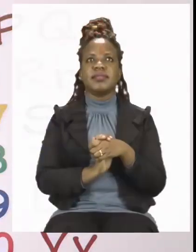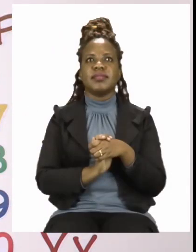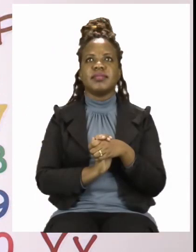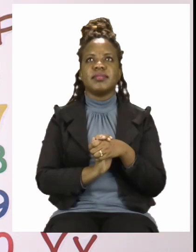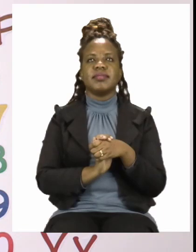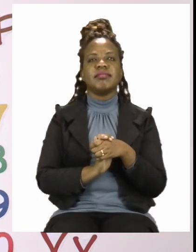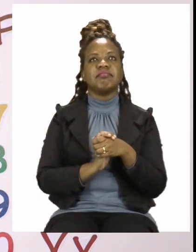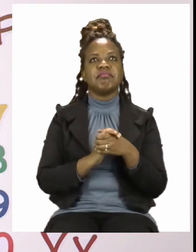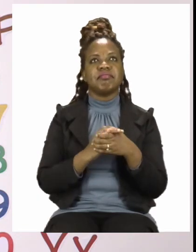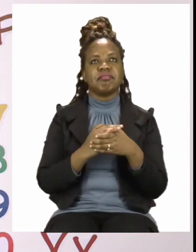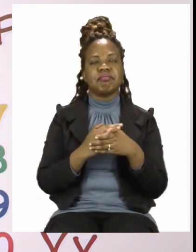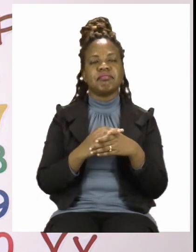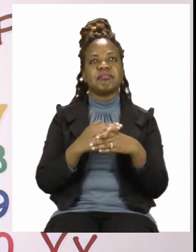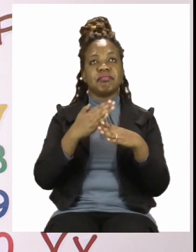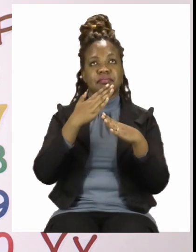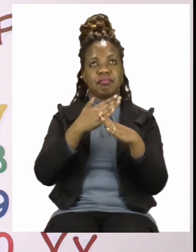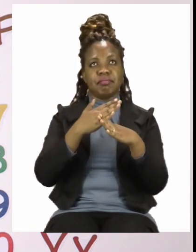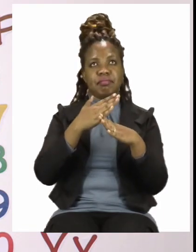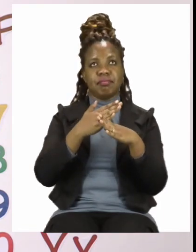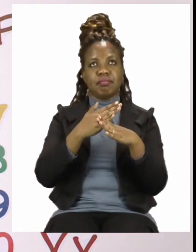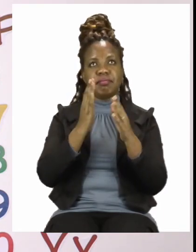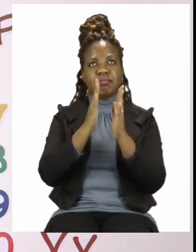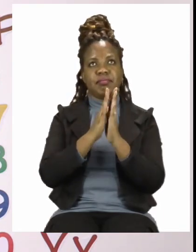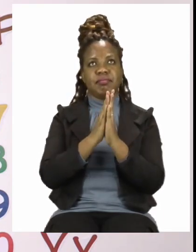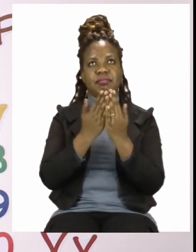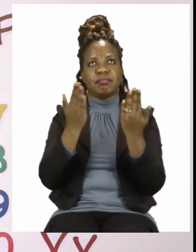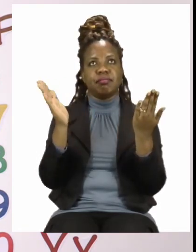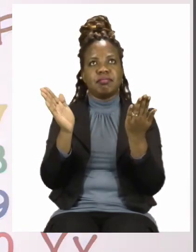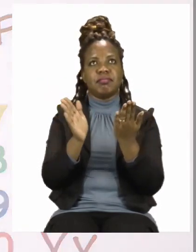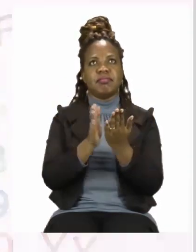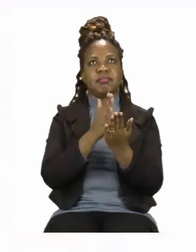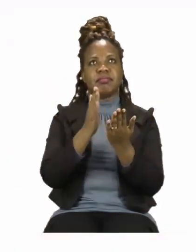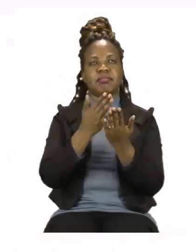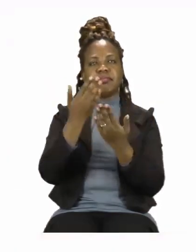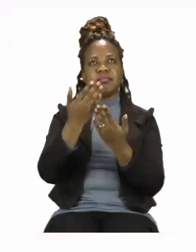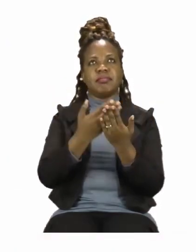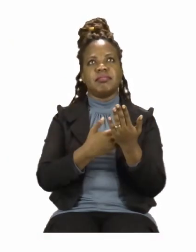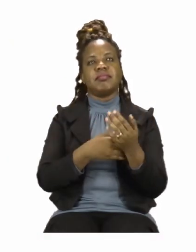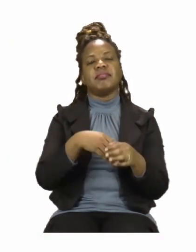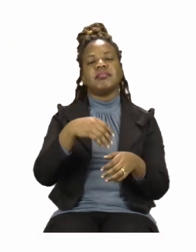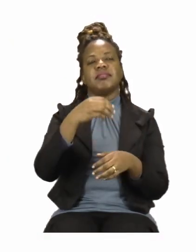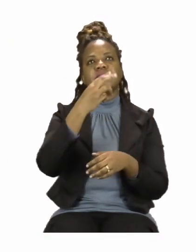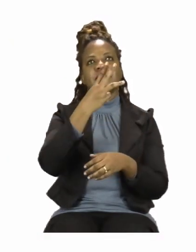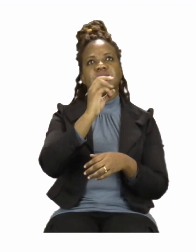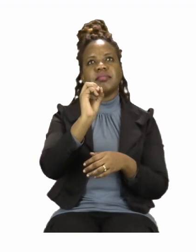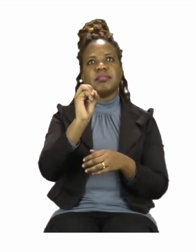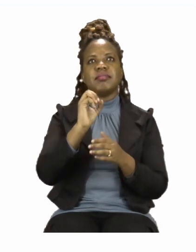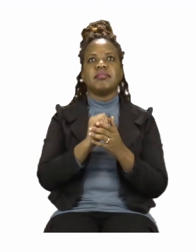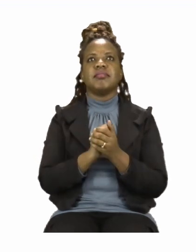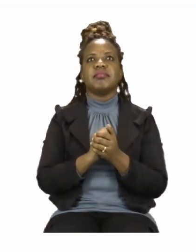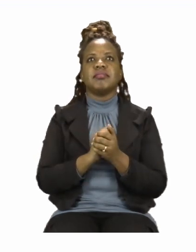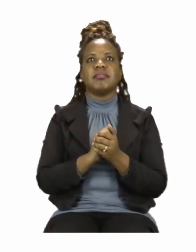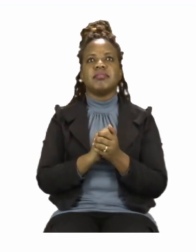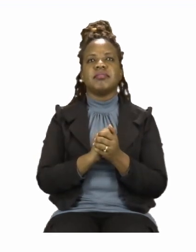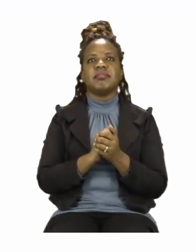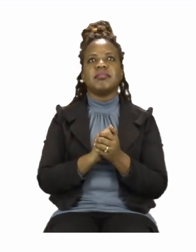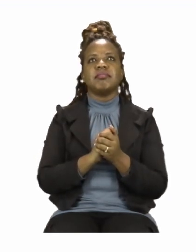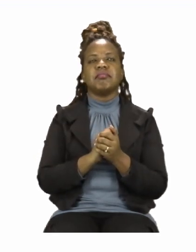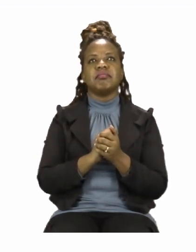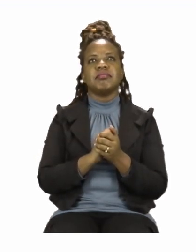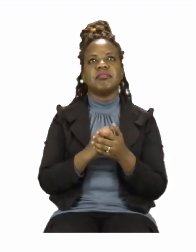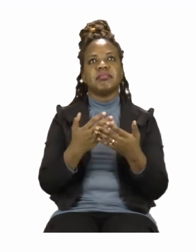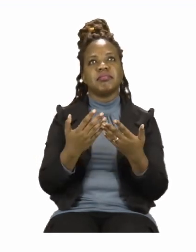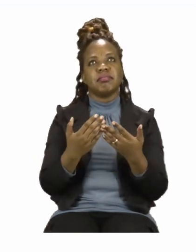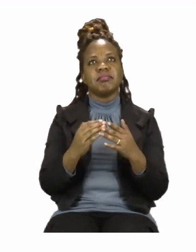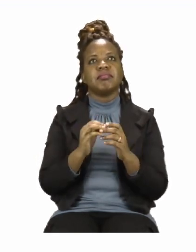For our lesson now, boys and girls, let's turn to page 30. On page 30, we are going to be talking about